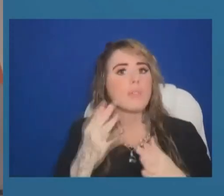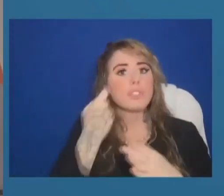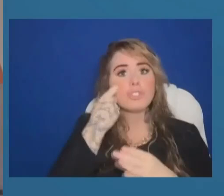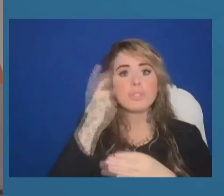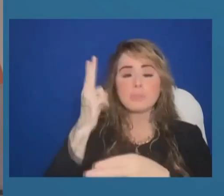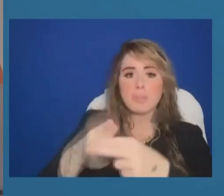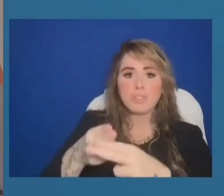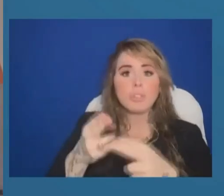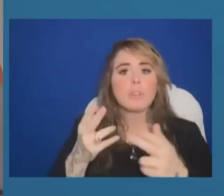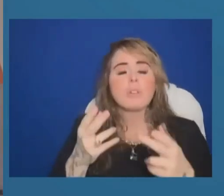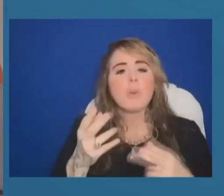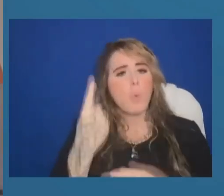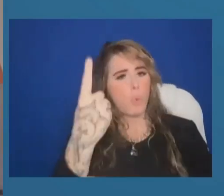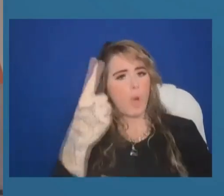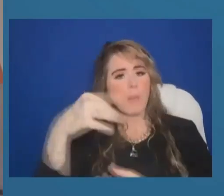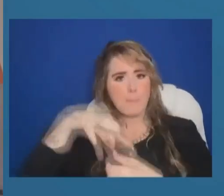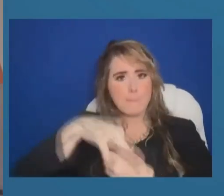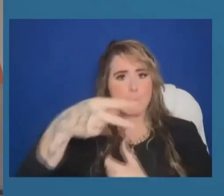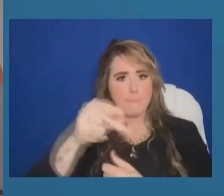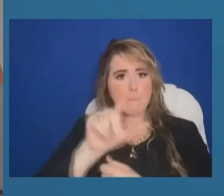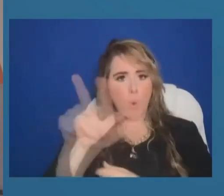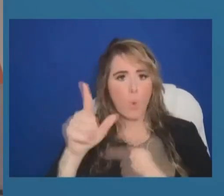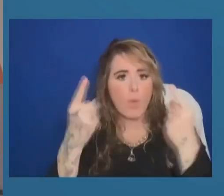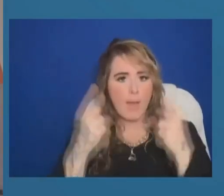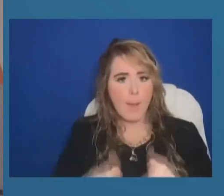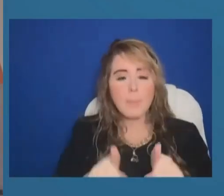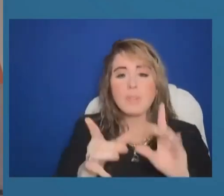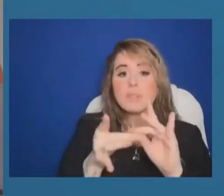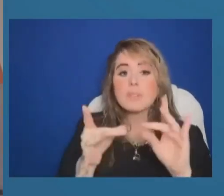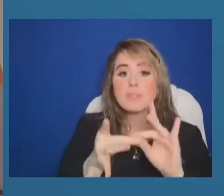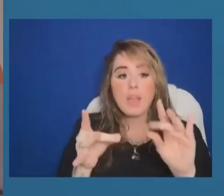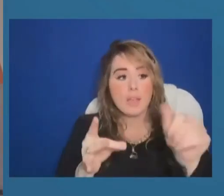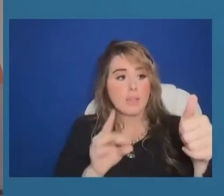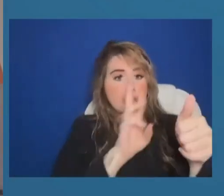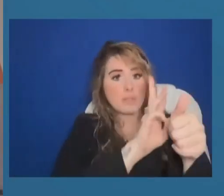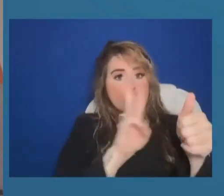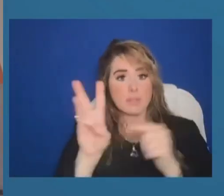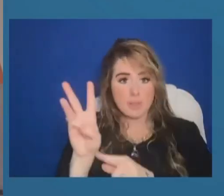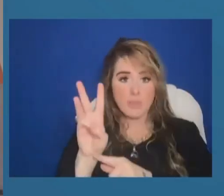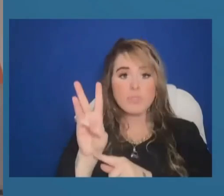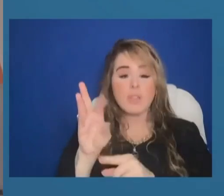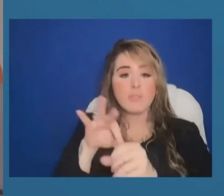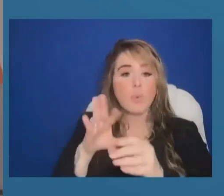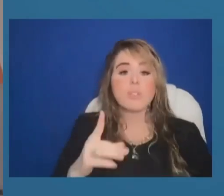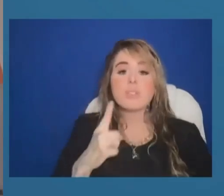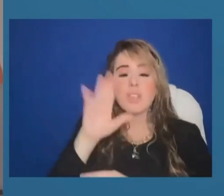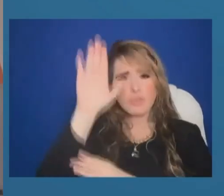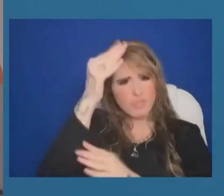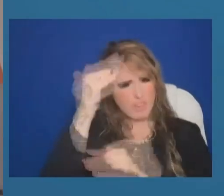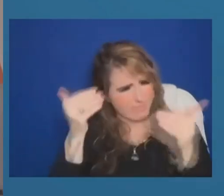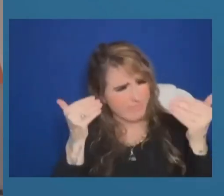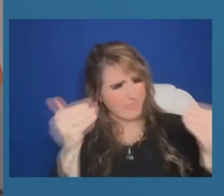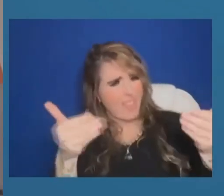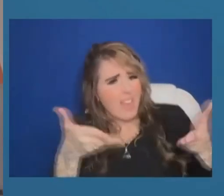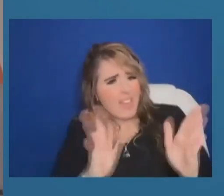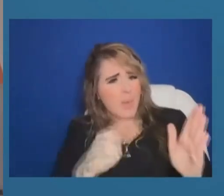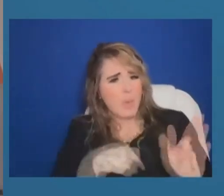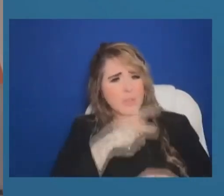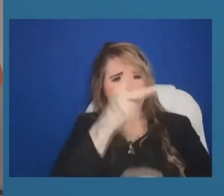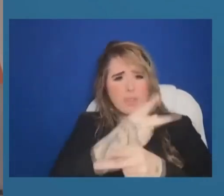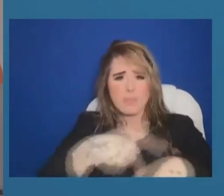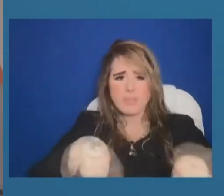there was one poll, major poll done, and it found that 6 out of 10 voters say President Trump should allow us to keep congestion pricing.